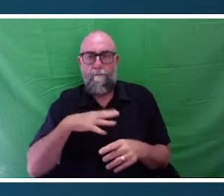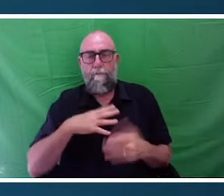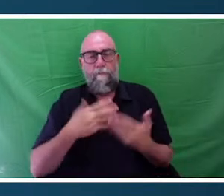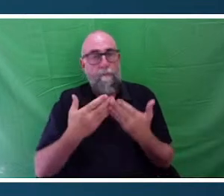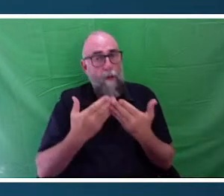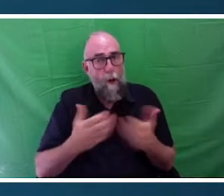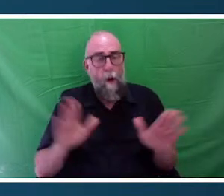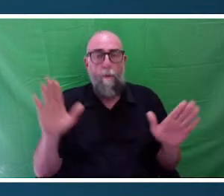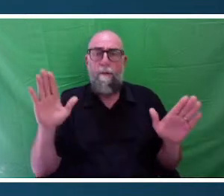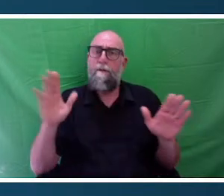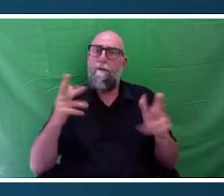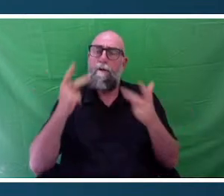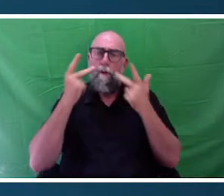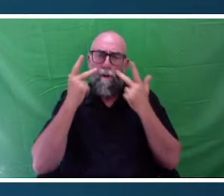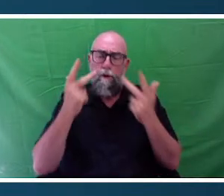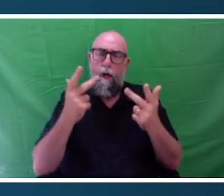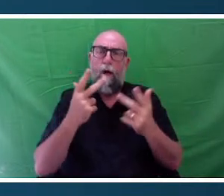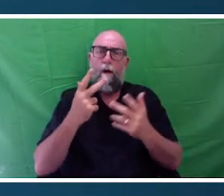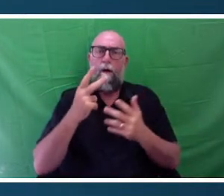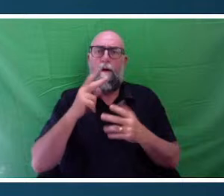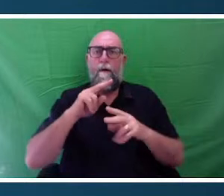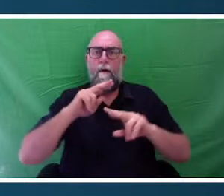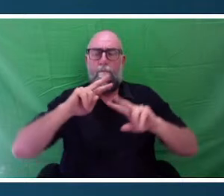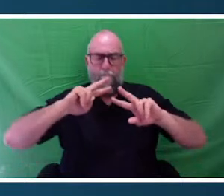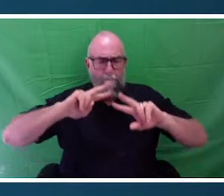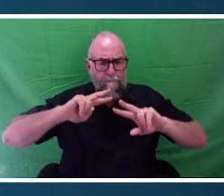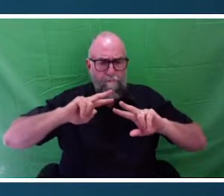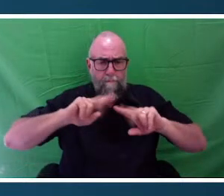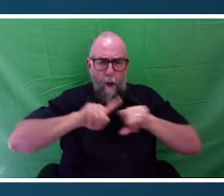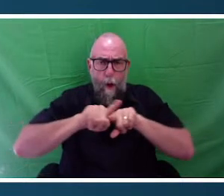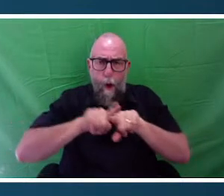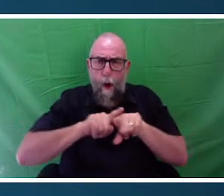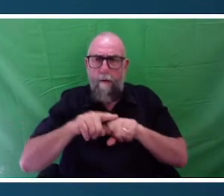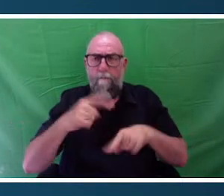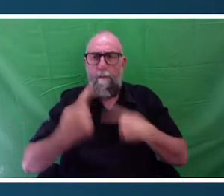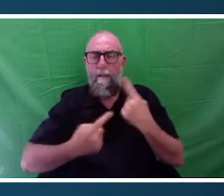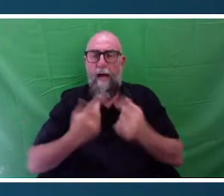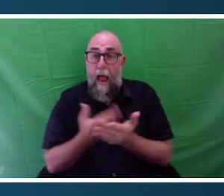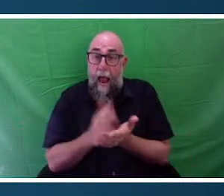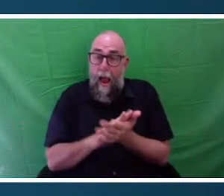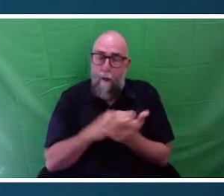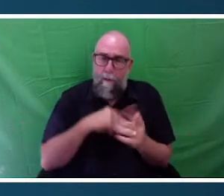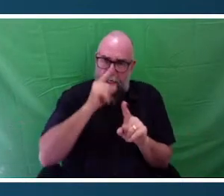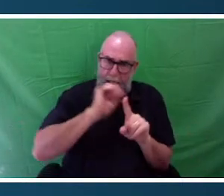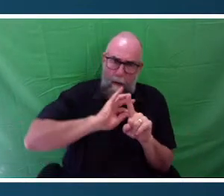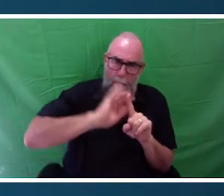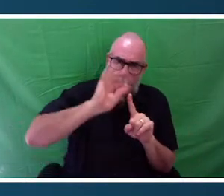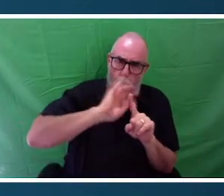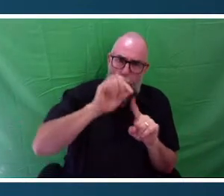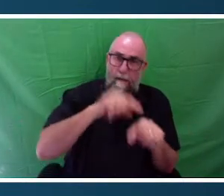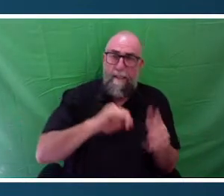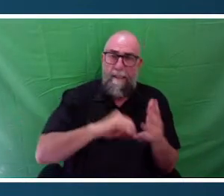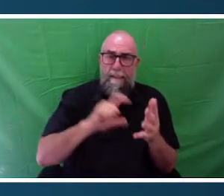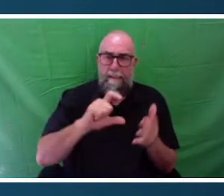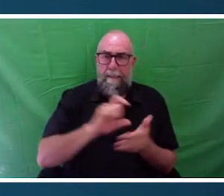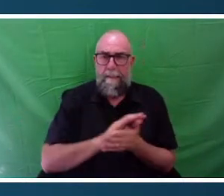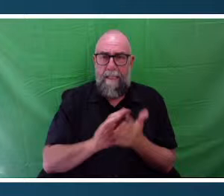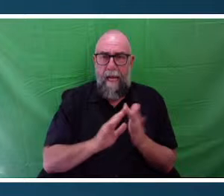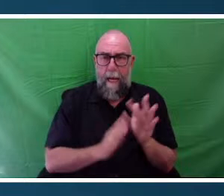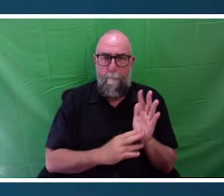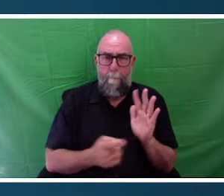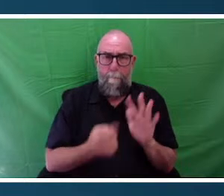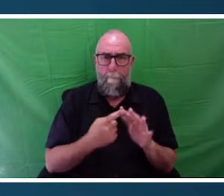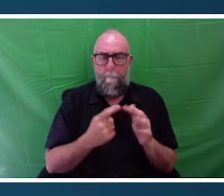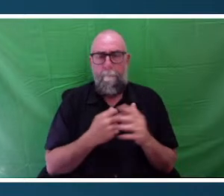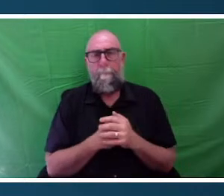learning to inform policymaking and the design and the improvement of these schemes going forward. In particular, we would strongly